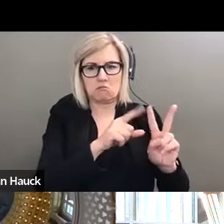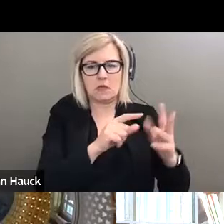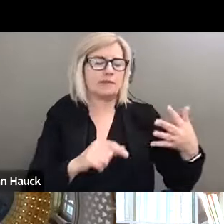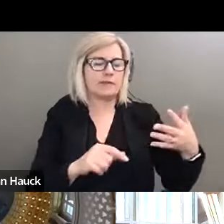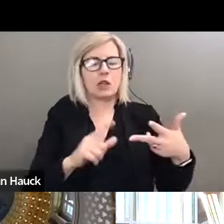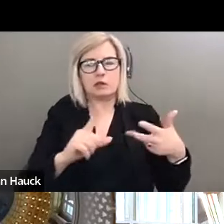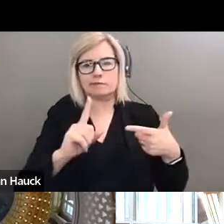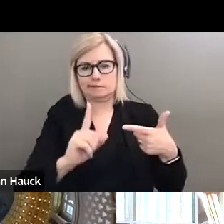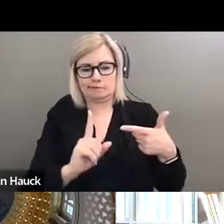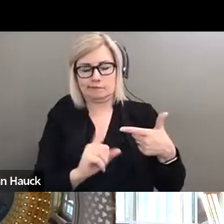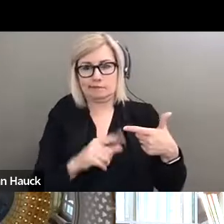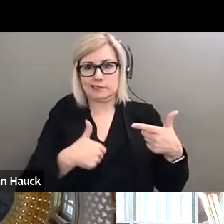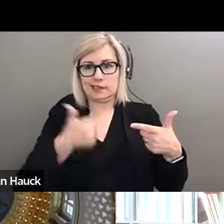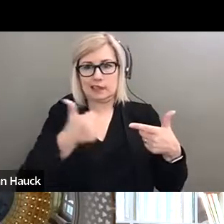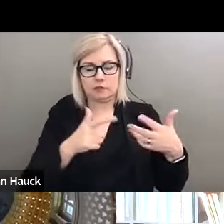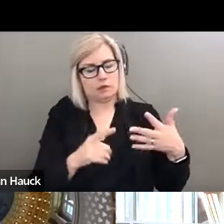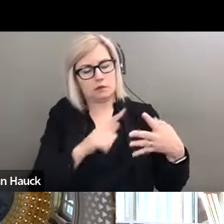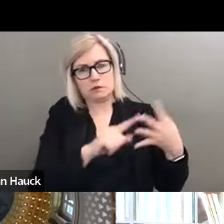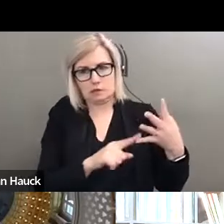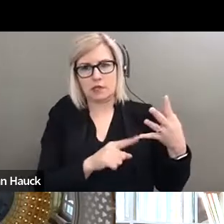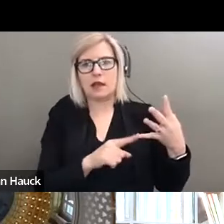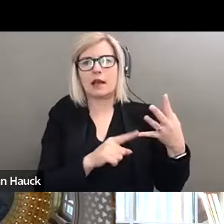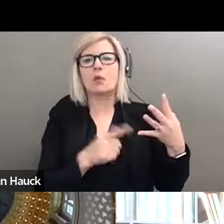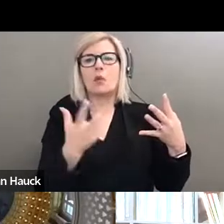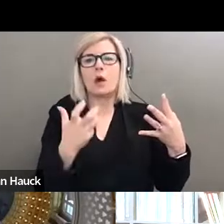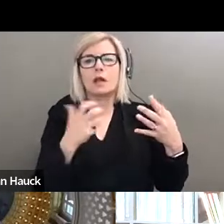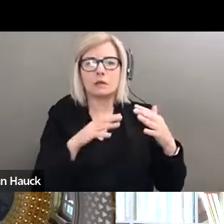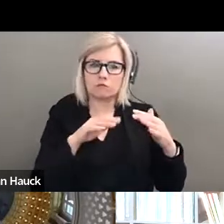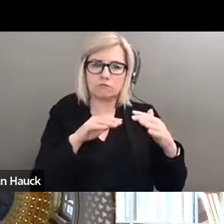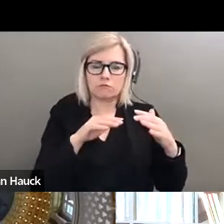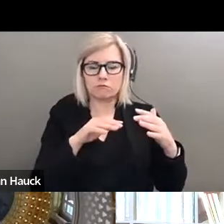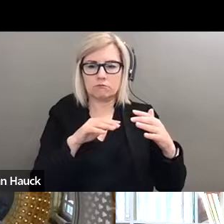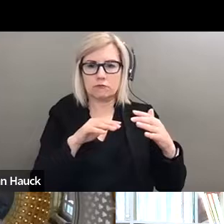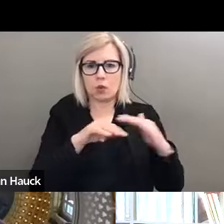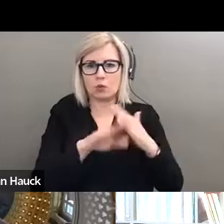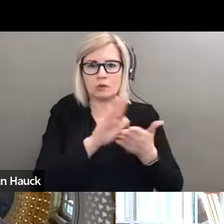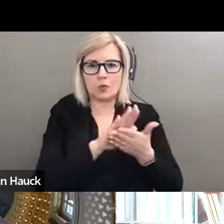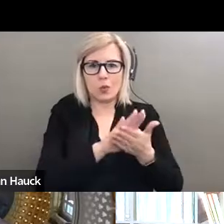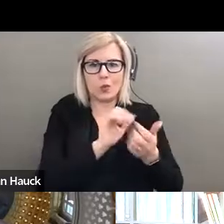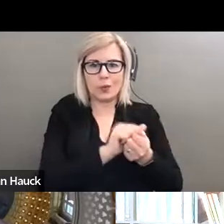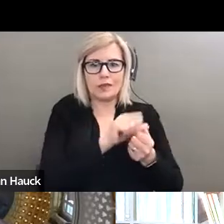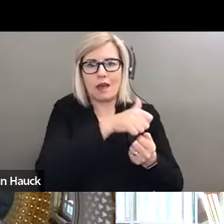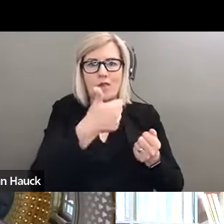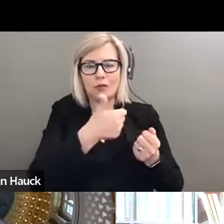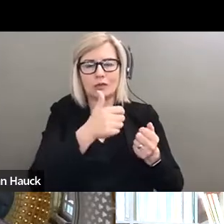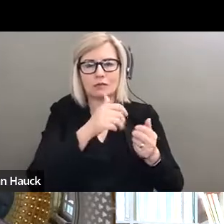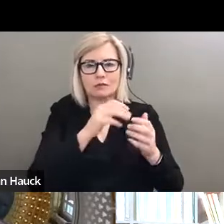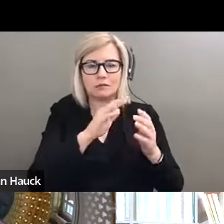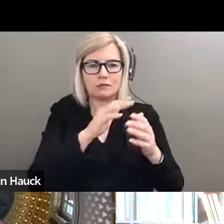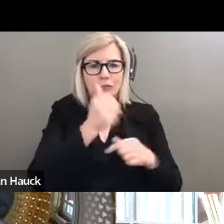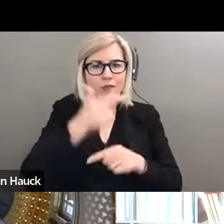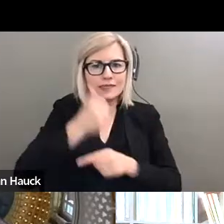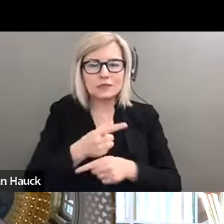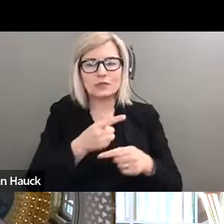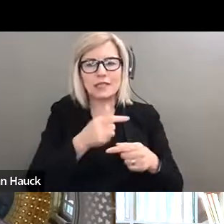with his siblings at a private school, and the AEA in their district simply didn't